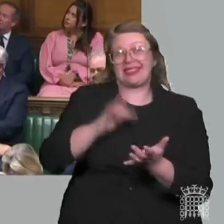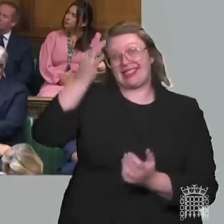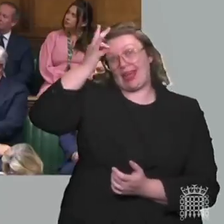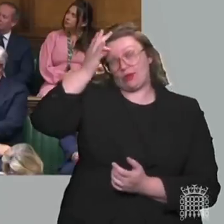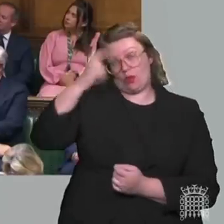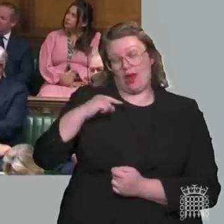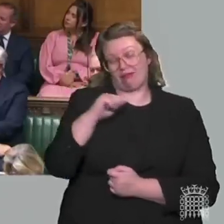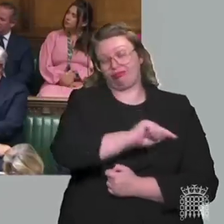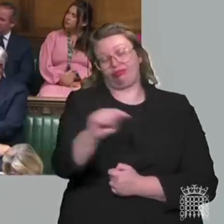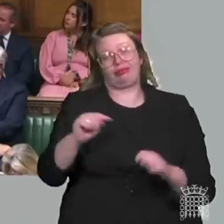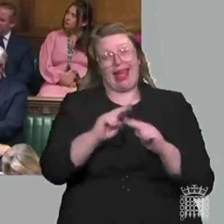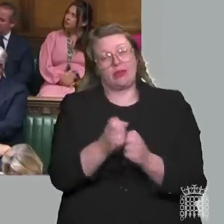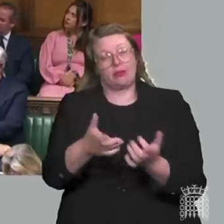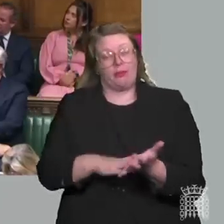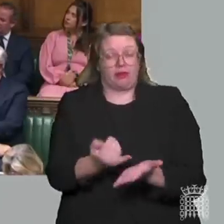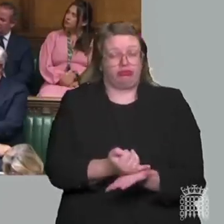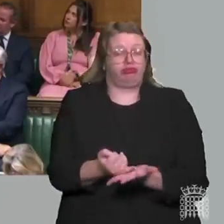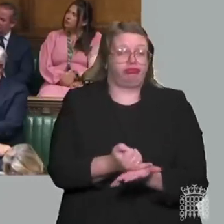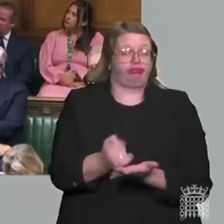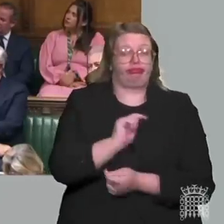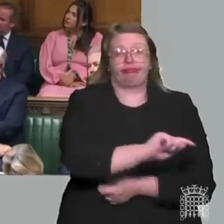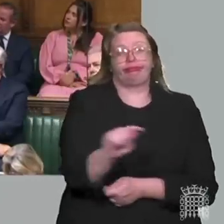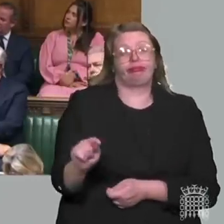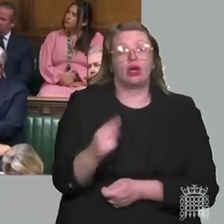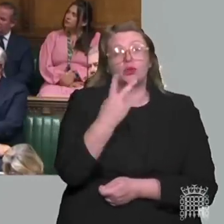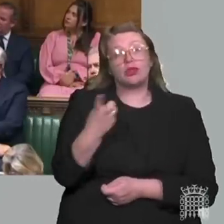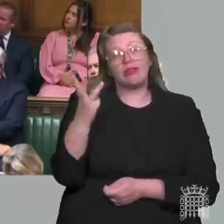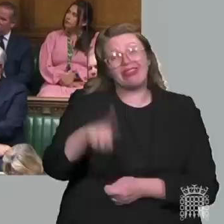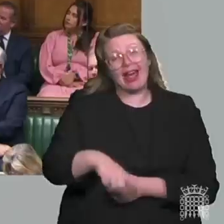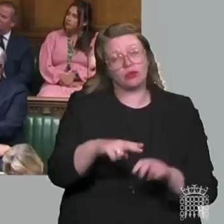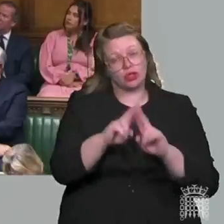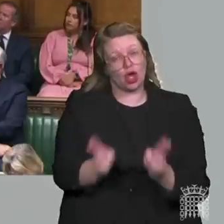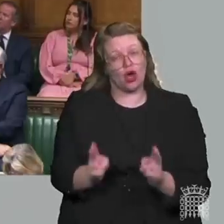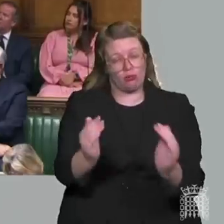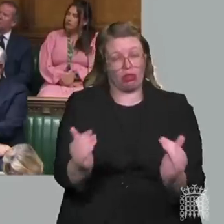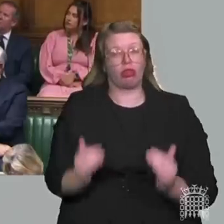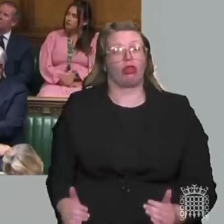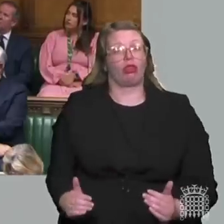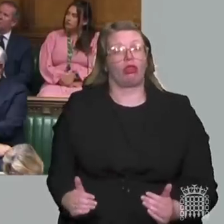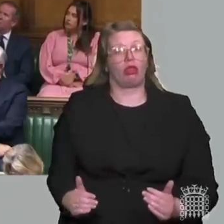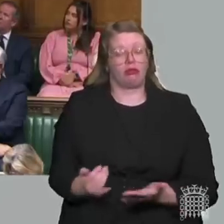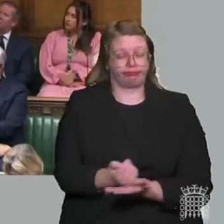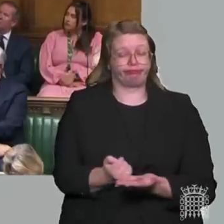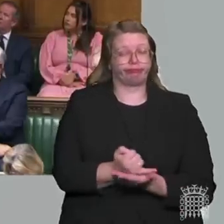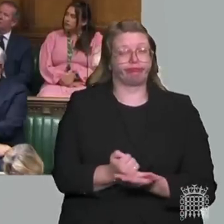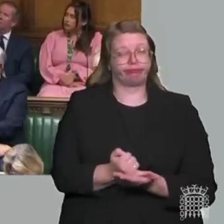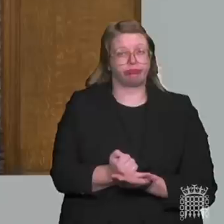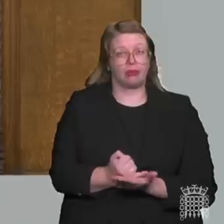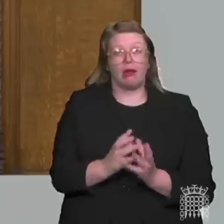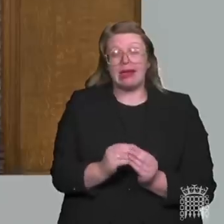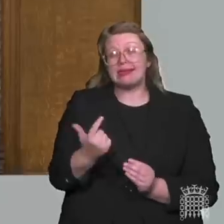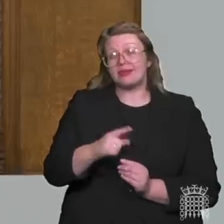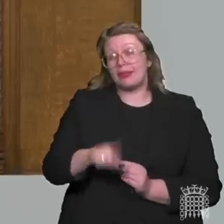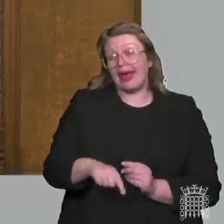of its social housing, with 23,000 homes not meeting the decent home standard, over 17,000